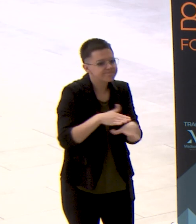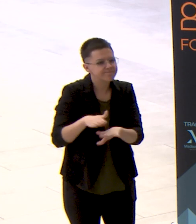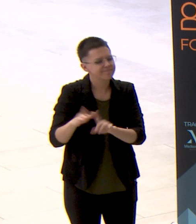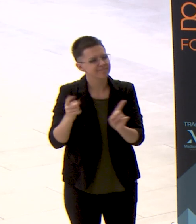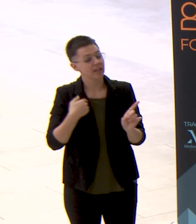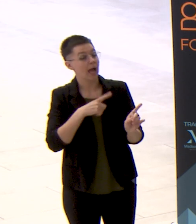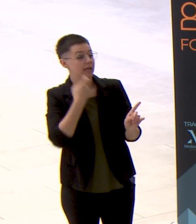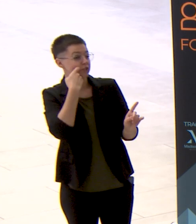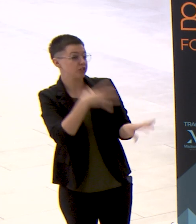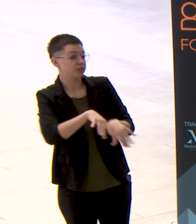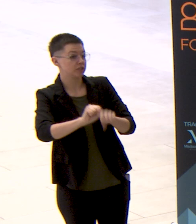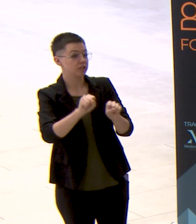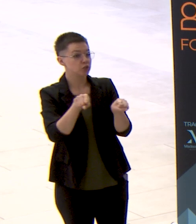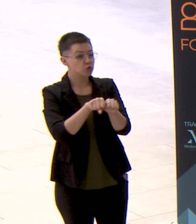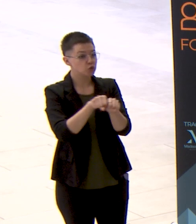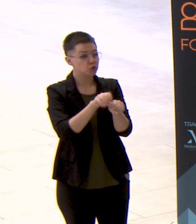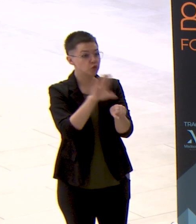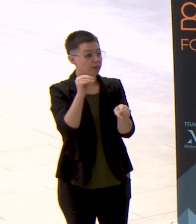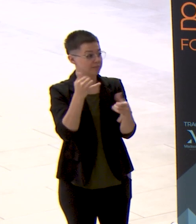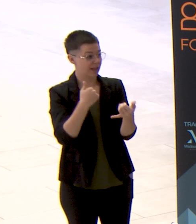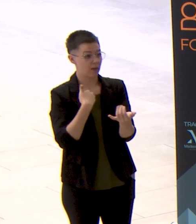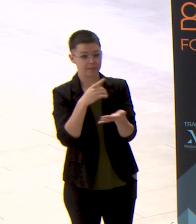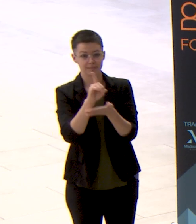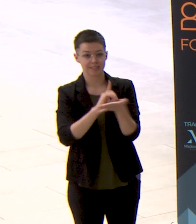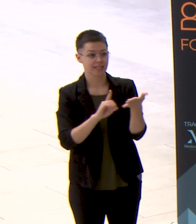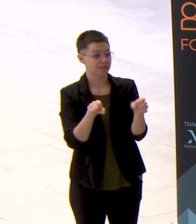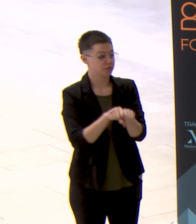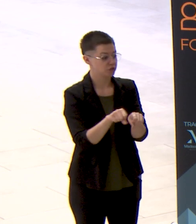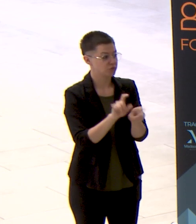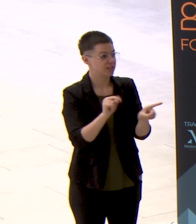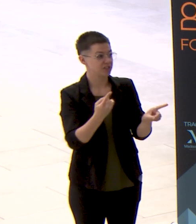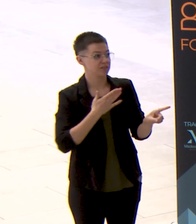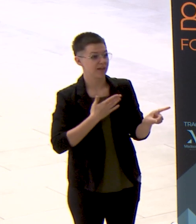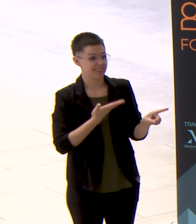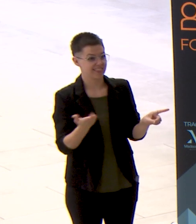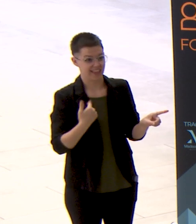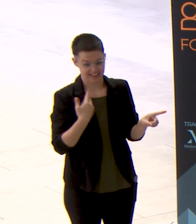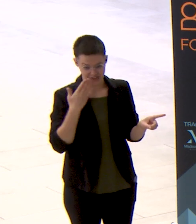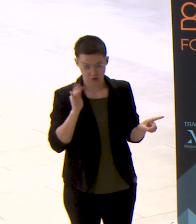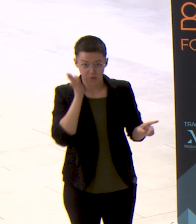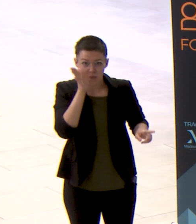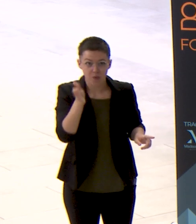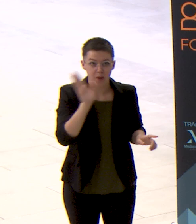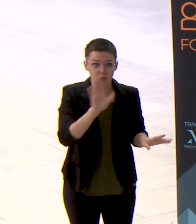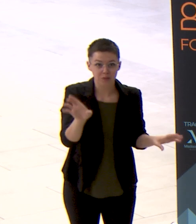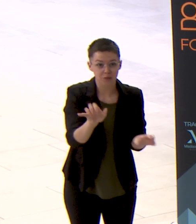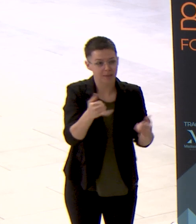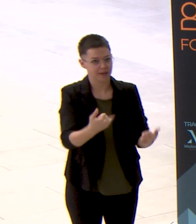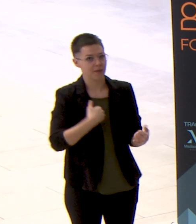shoe cobbling. You know what I mean? Like I design shoes now. And that's just my thing. And I didn't know that I was gonna love it, but now I do. But now all of a